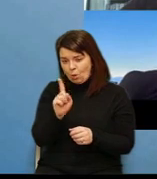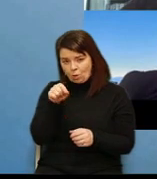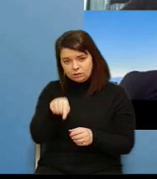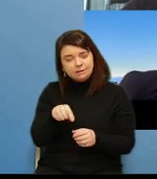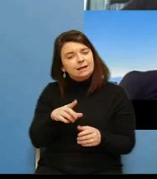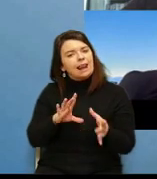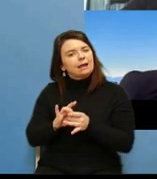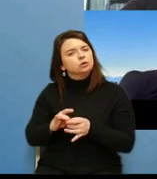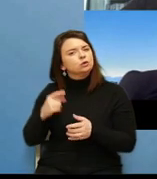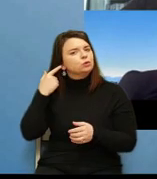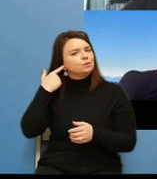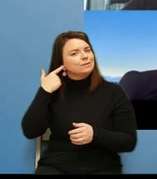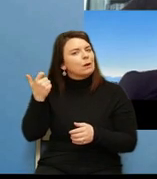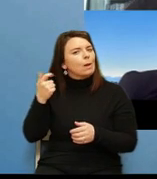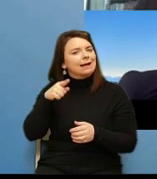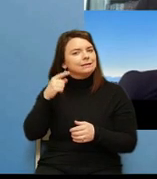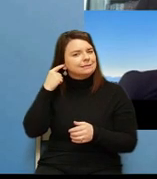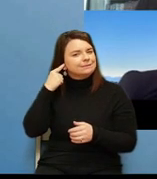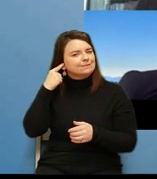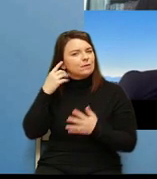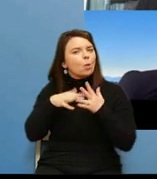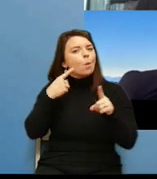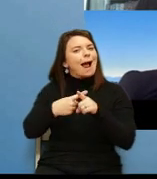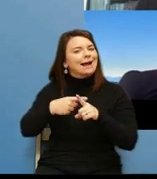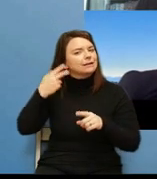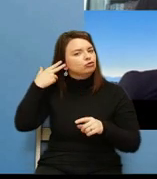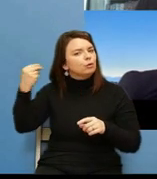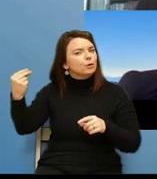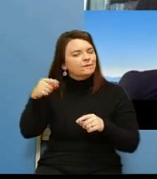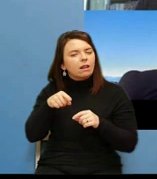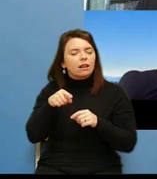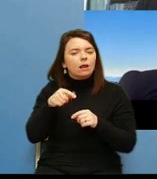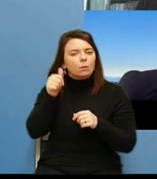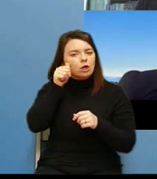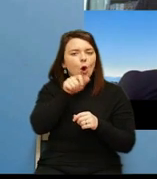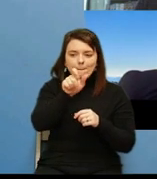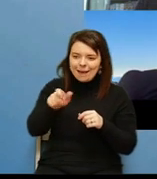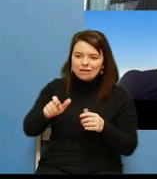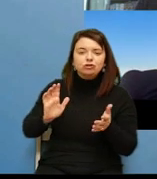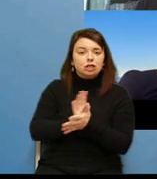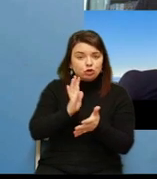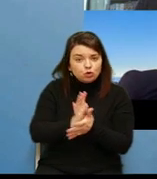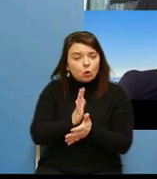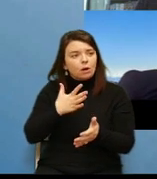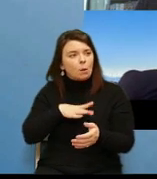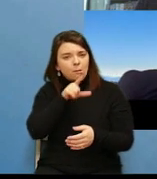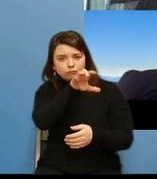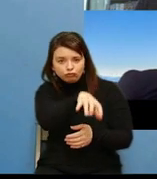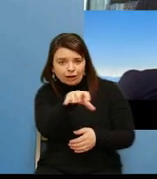On one of those areas is that to do with earwax removal, which we know is something that